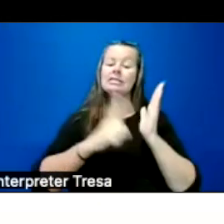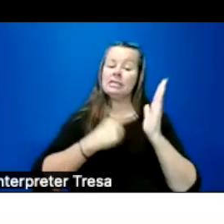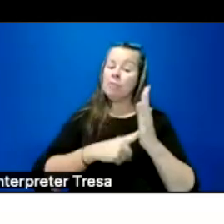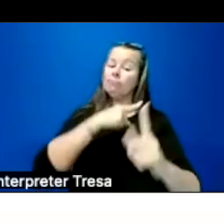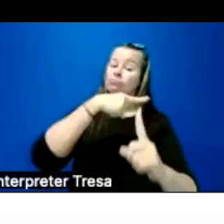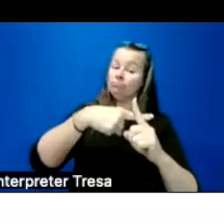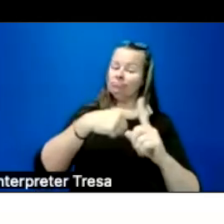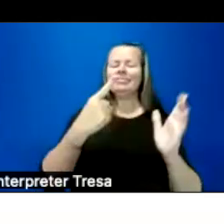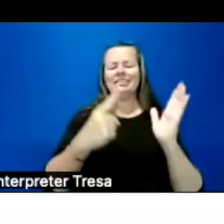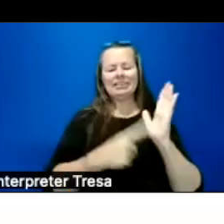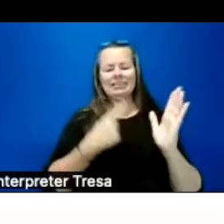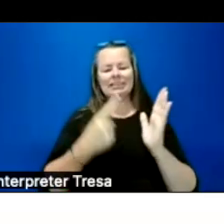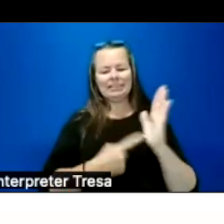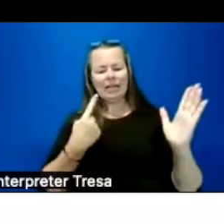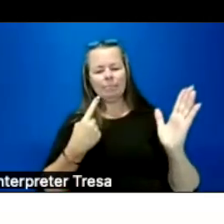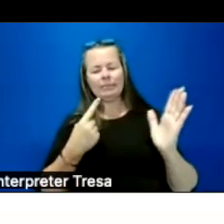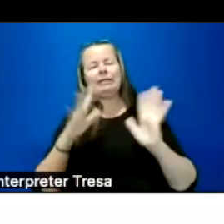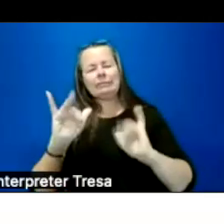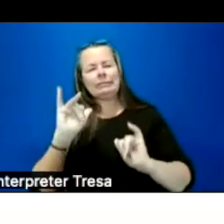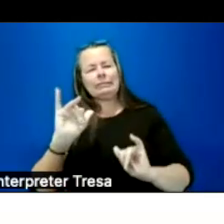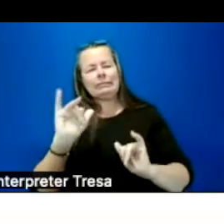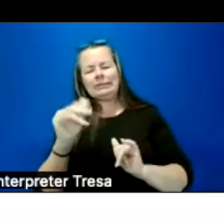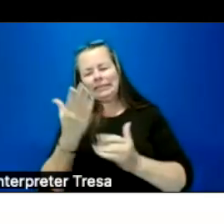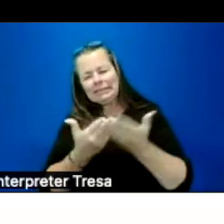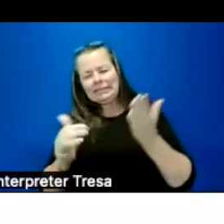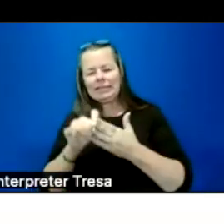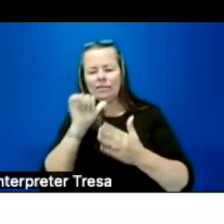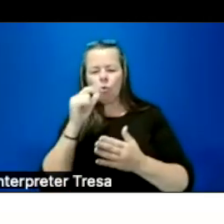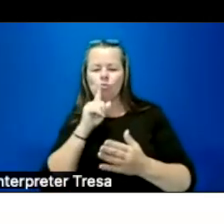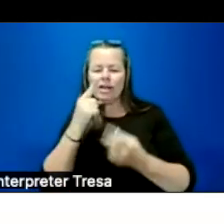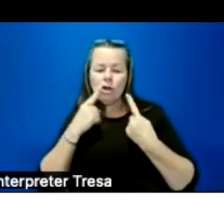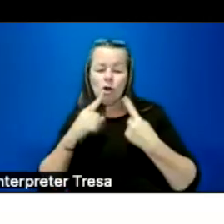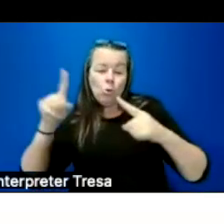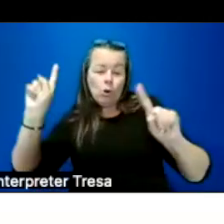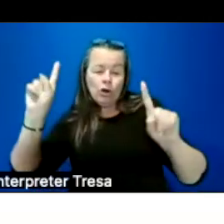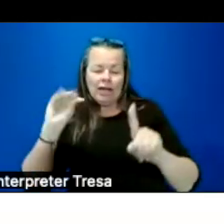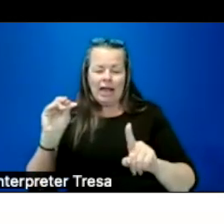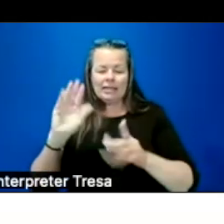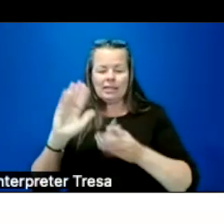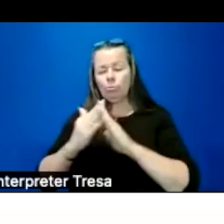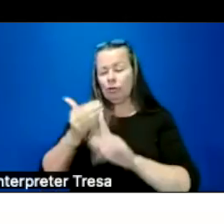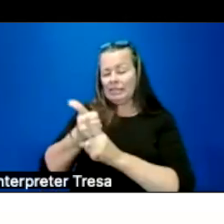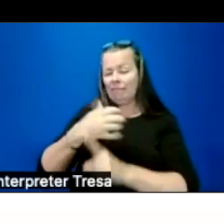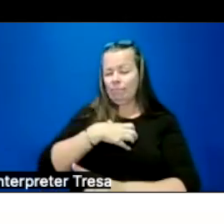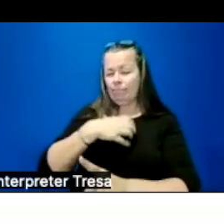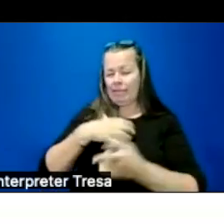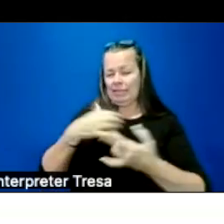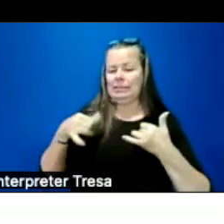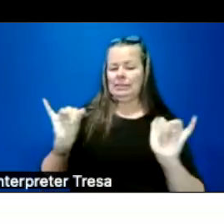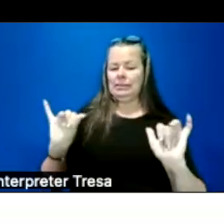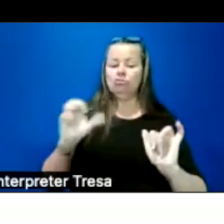still some things which are not really working and where the community still is complaining. So I would like to mention the